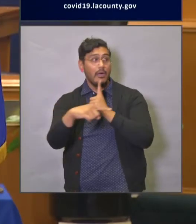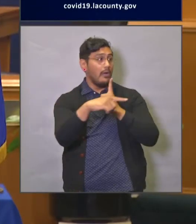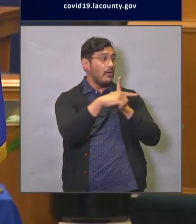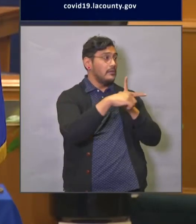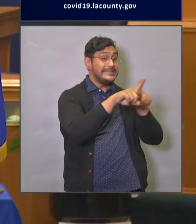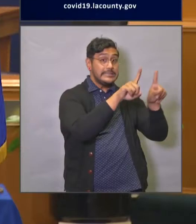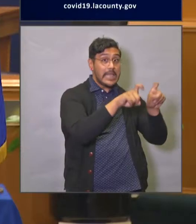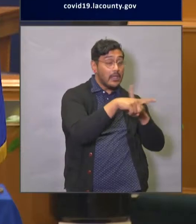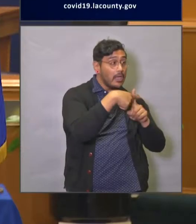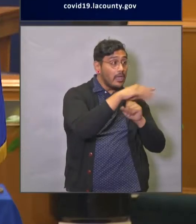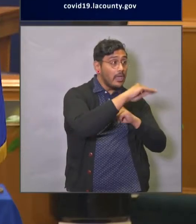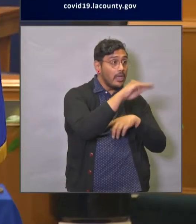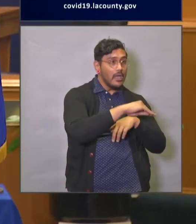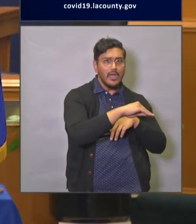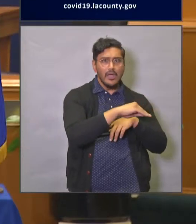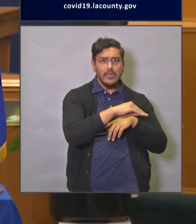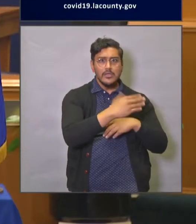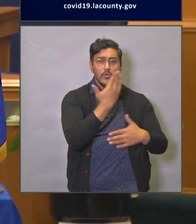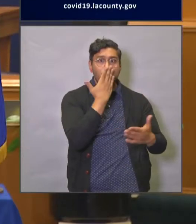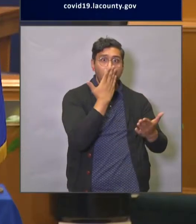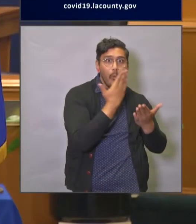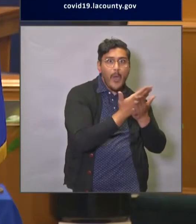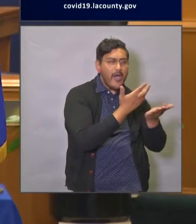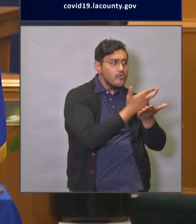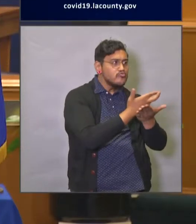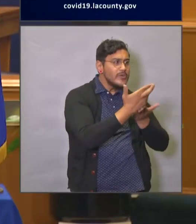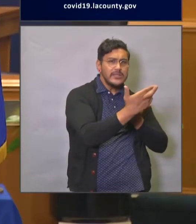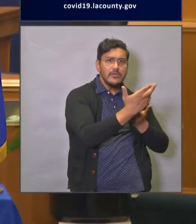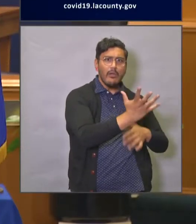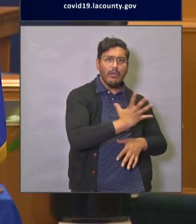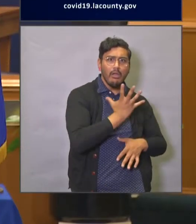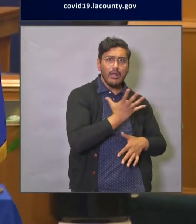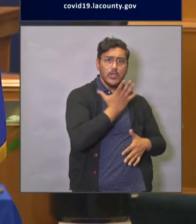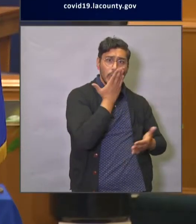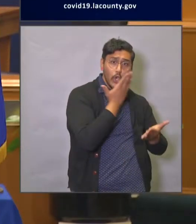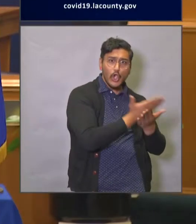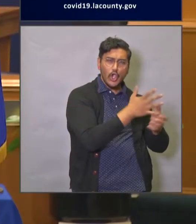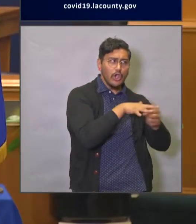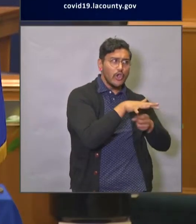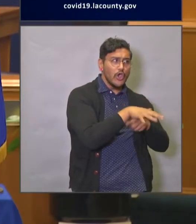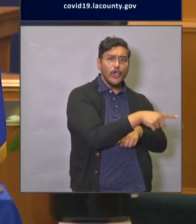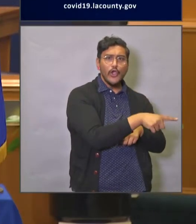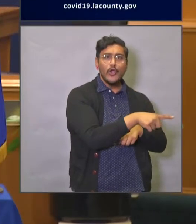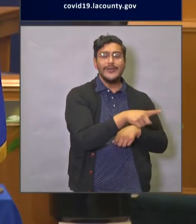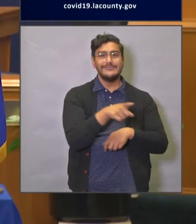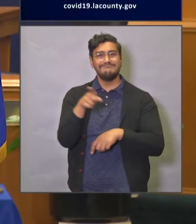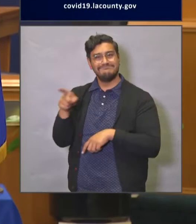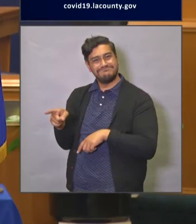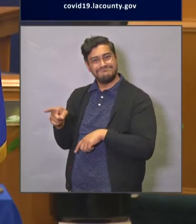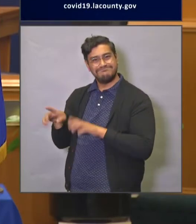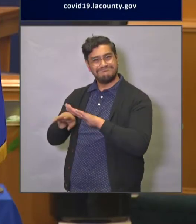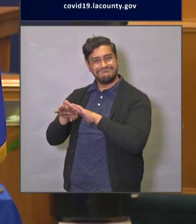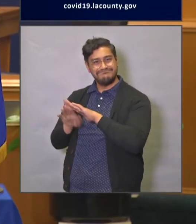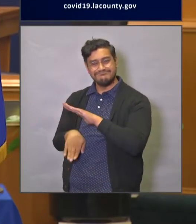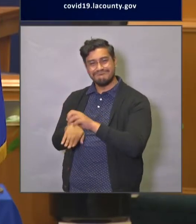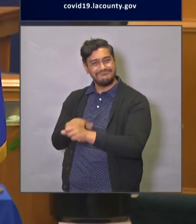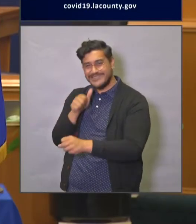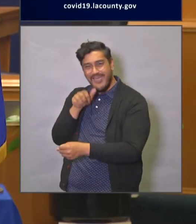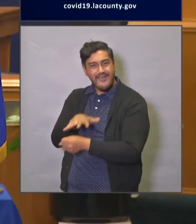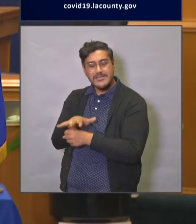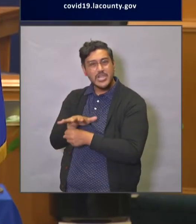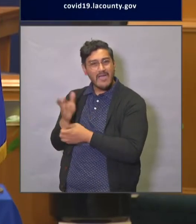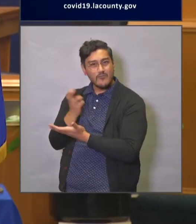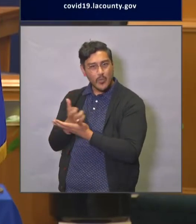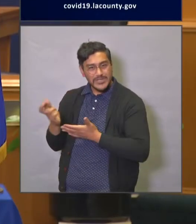positivity in areas that are well-resourced compared to areas that aren't so well-resourced, and then identify what the gap is, and then make